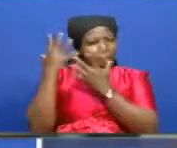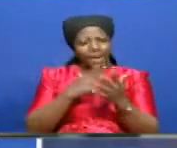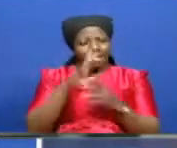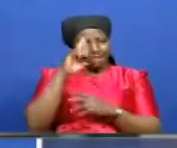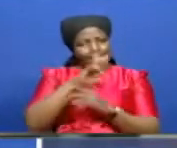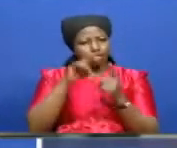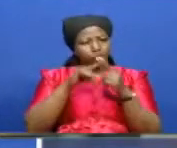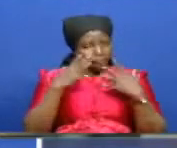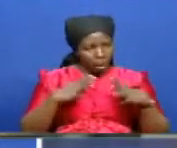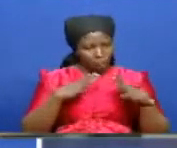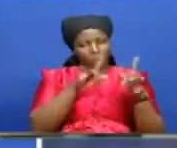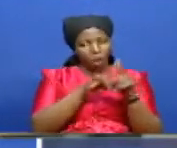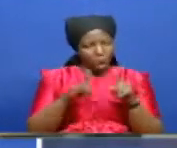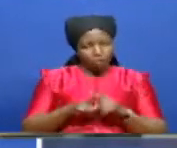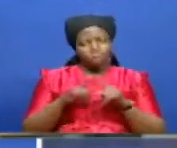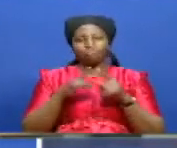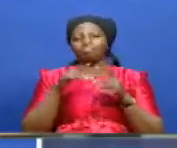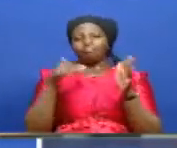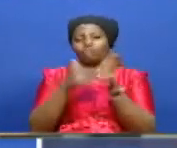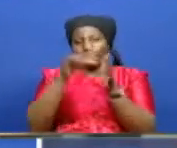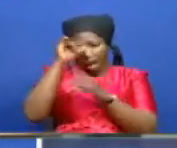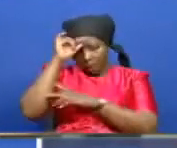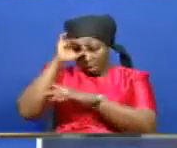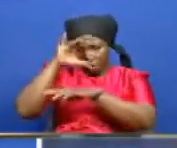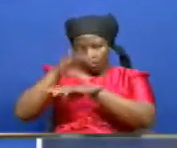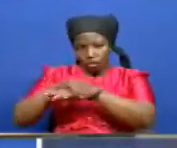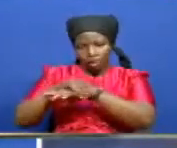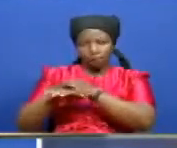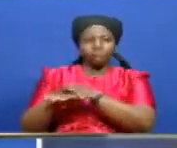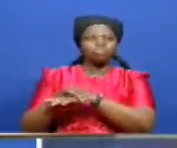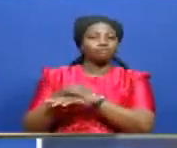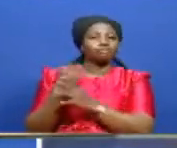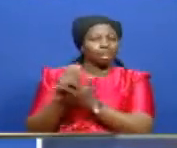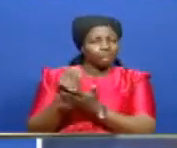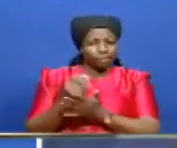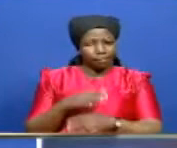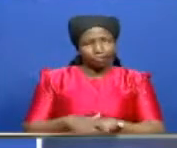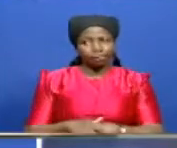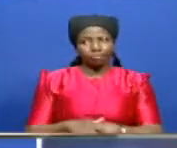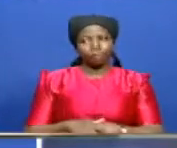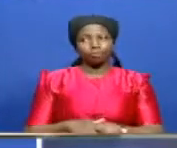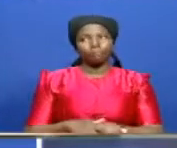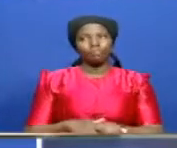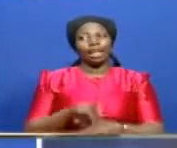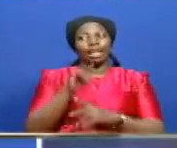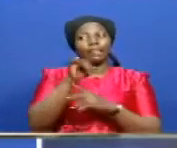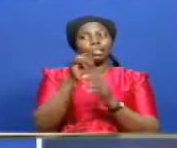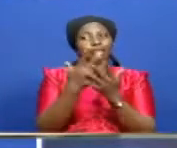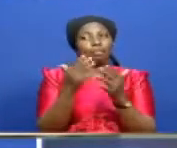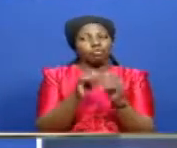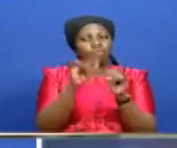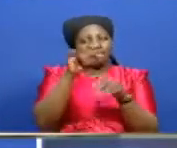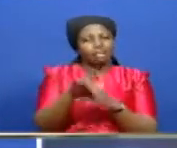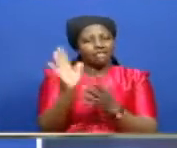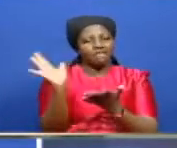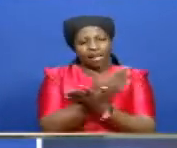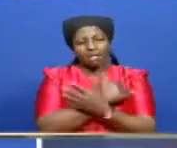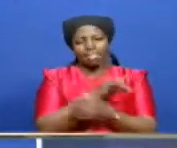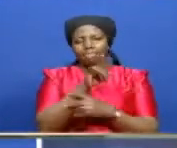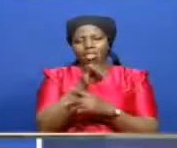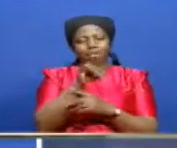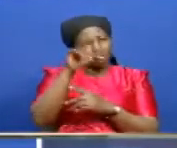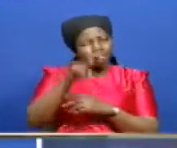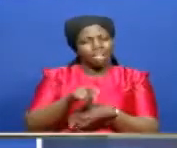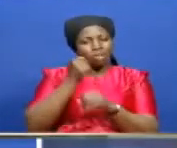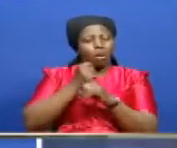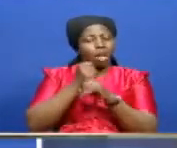the manufacturing, the contribution by the manufacturing sector. Therefore, this is a war we must fight. And we must fight it together.